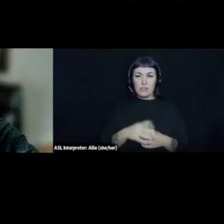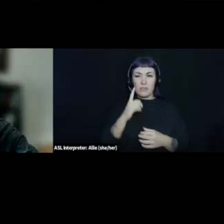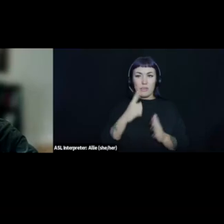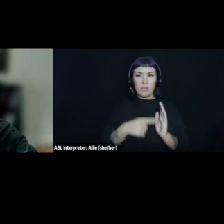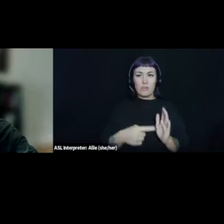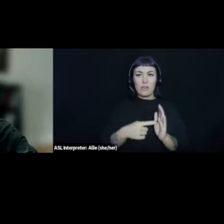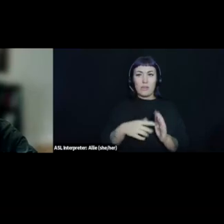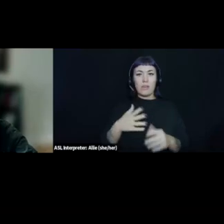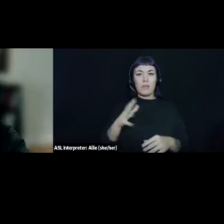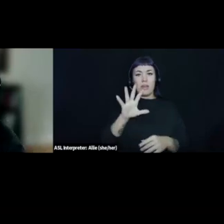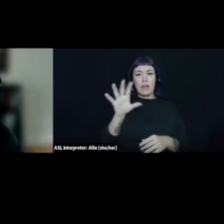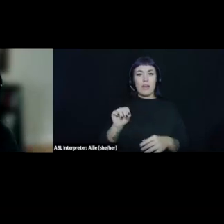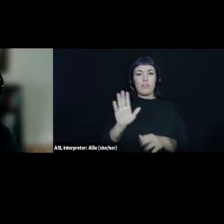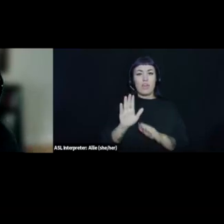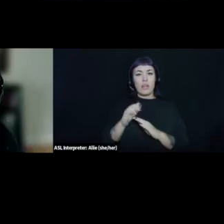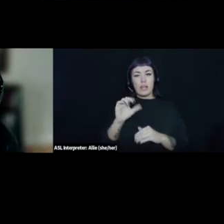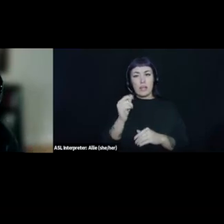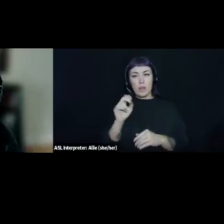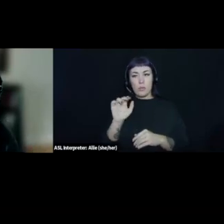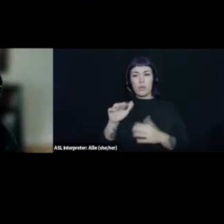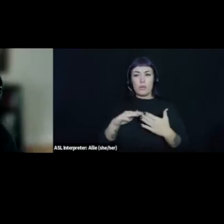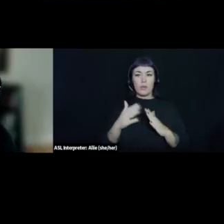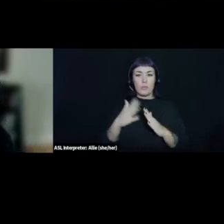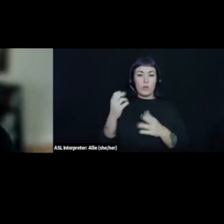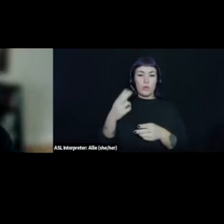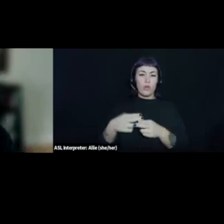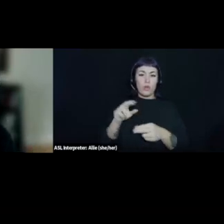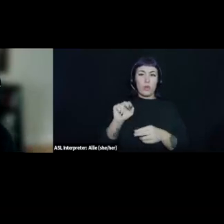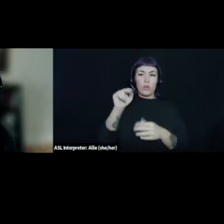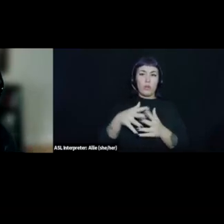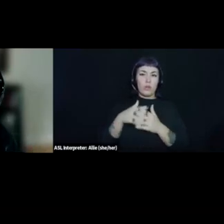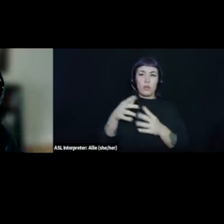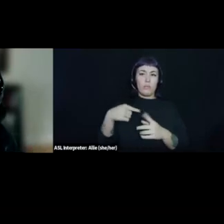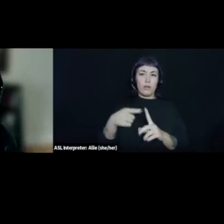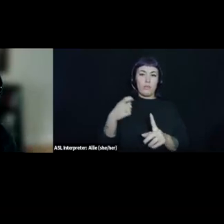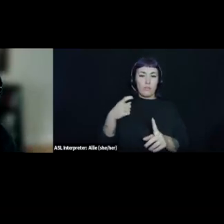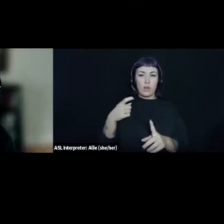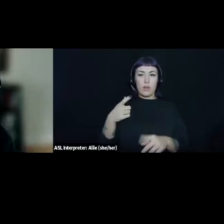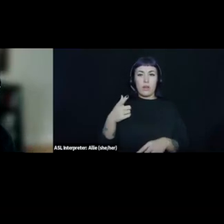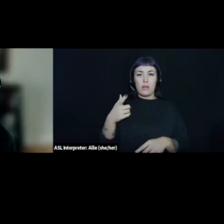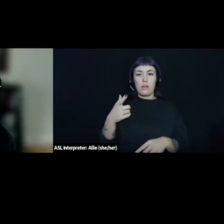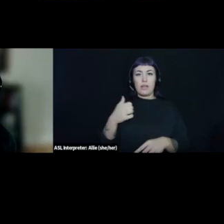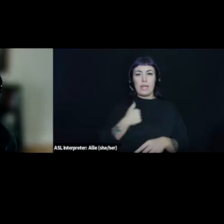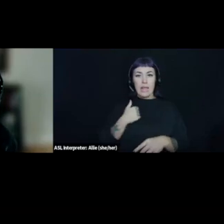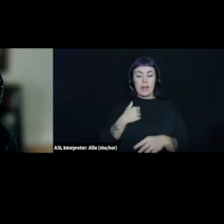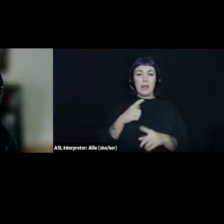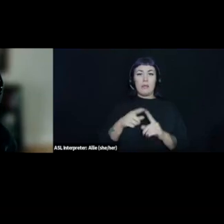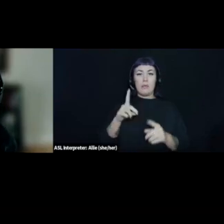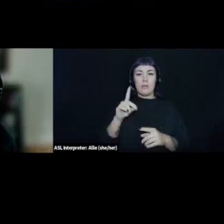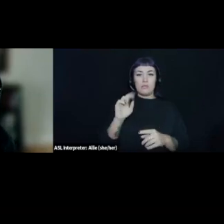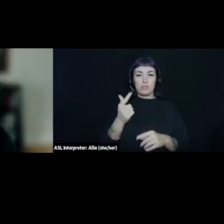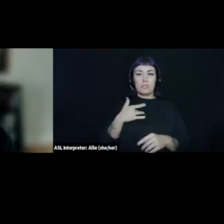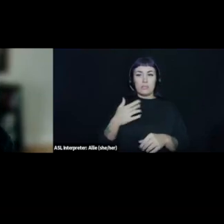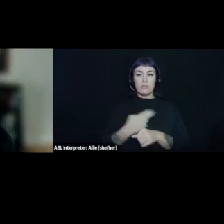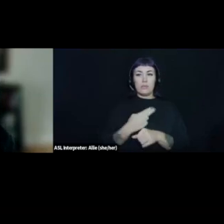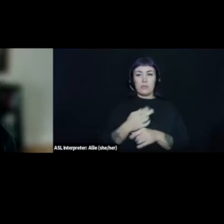example, in the African, Caribbean, and Black community, I don't know what you call it in North America, but I come from Canada, and that's how we differentiate. The drugs that are usually used